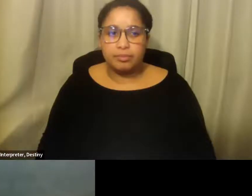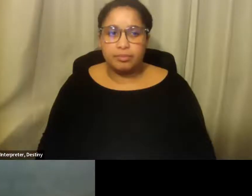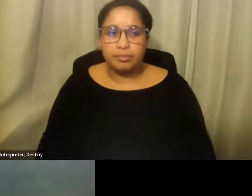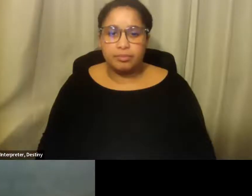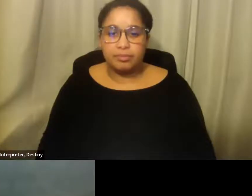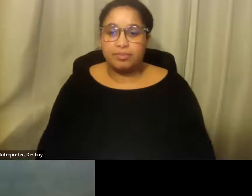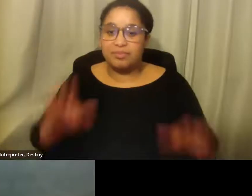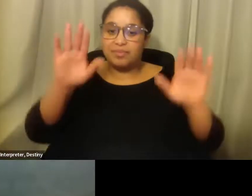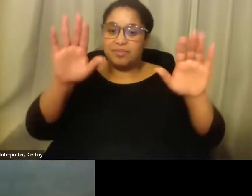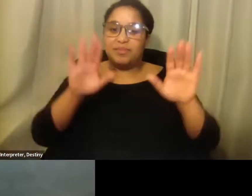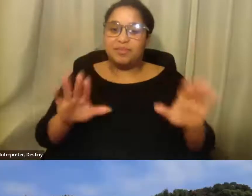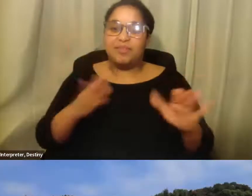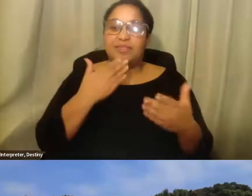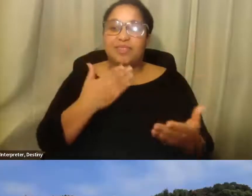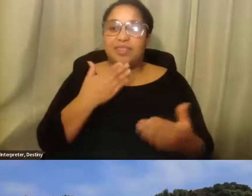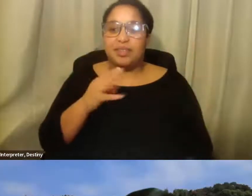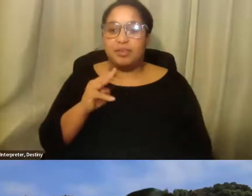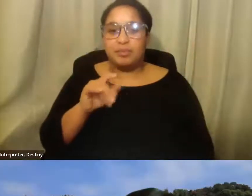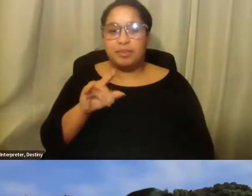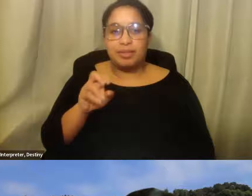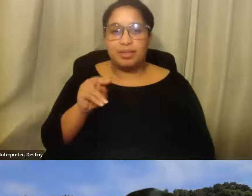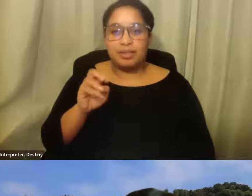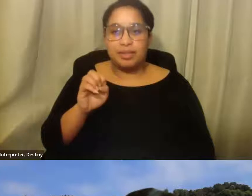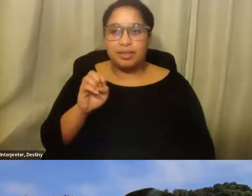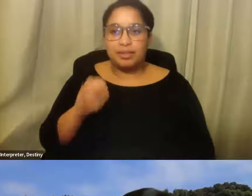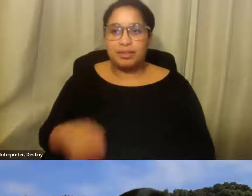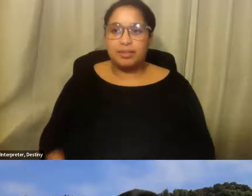Okay, great. Thank you, Maylene.